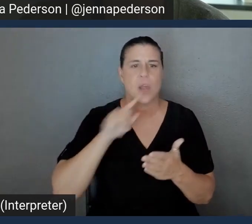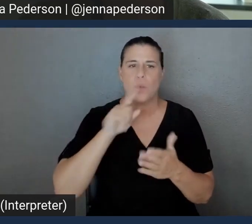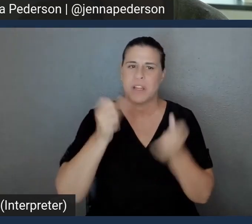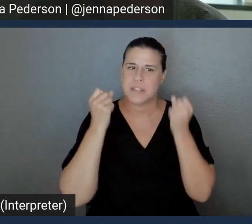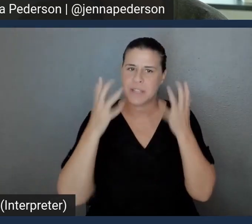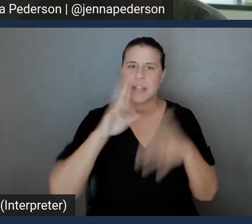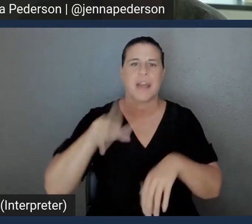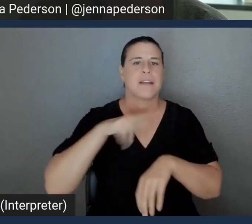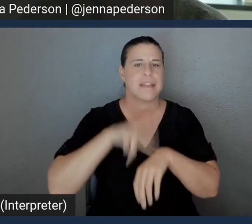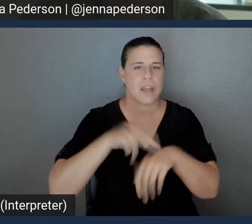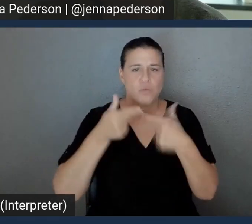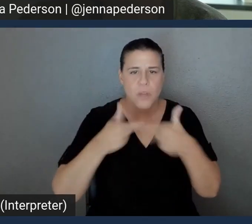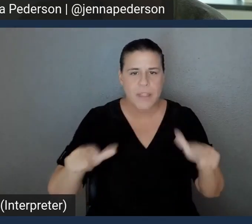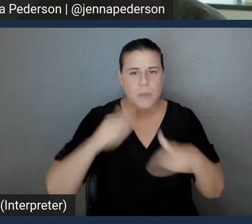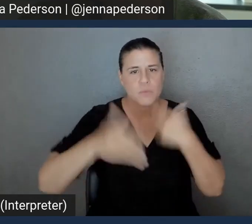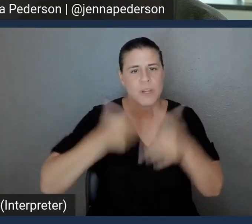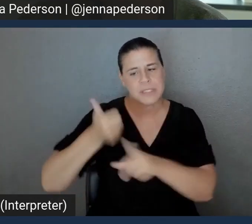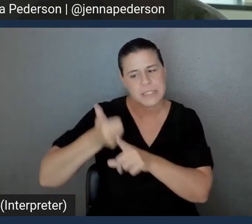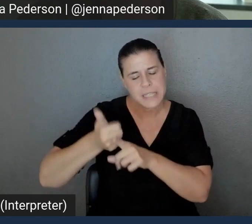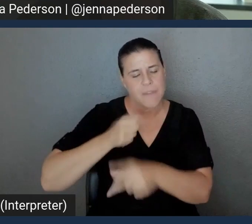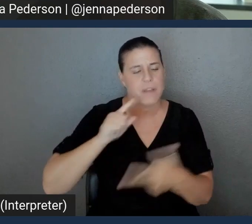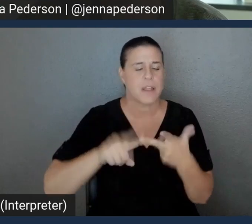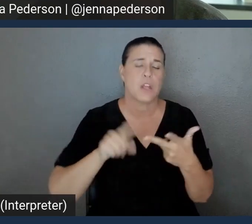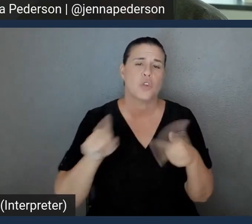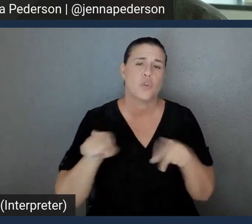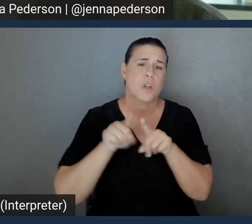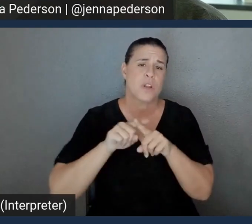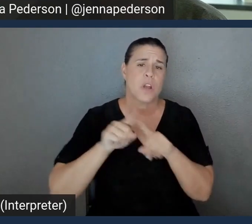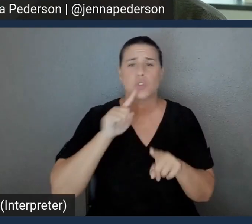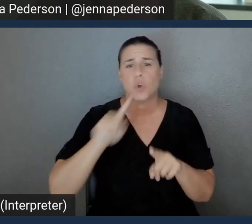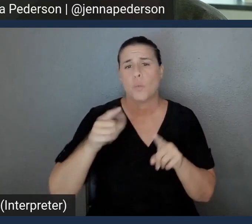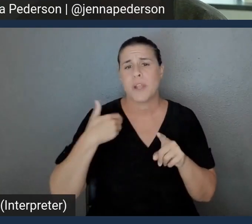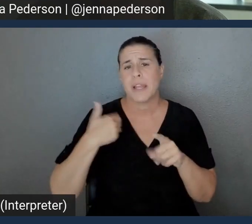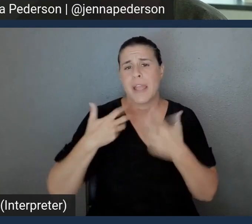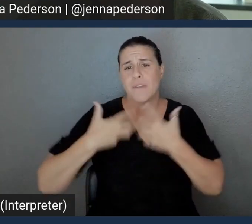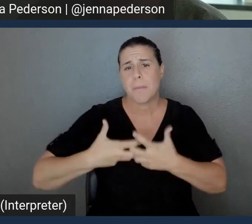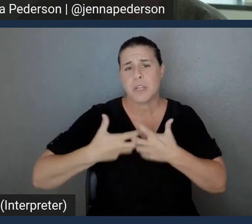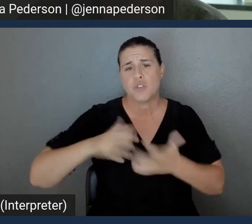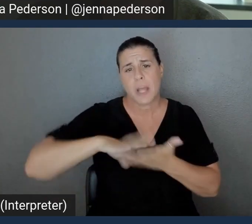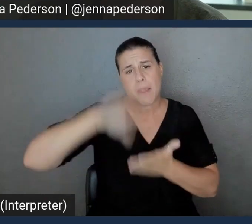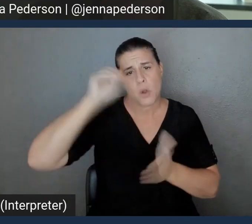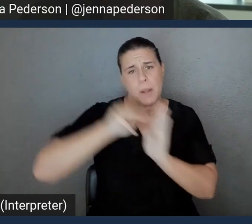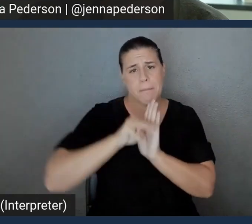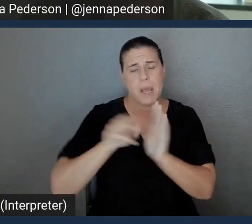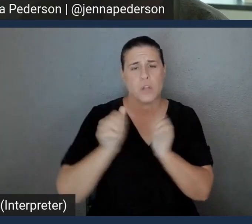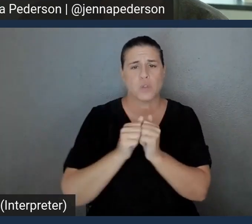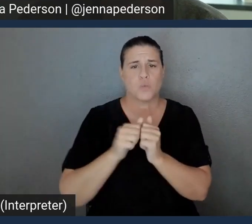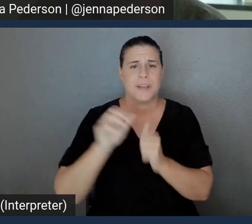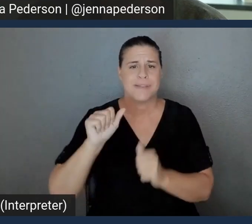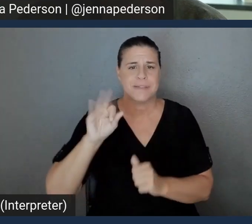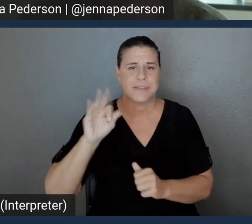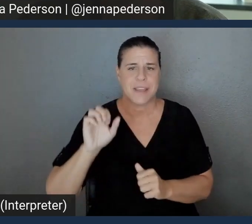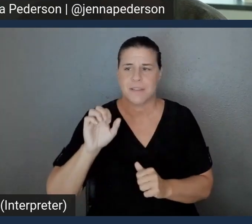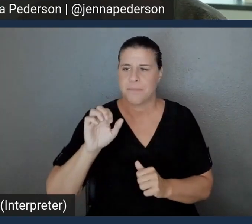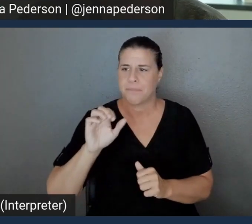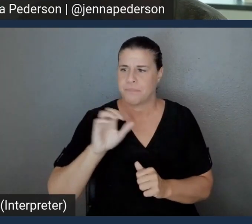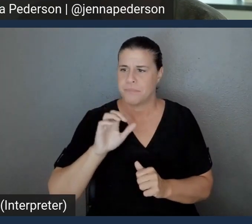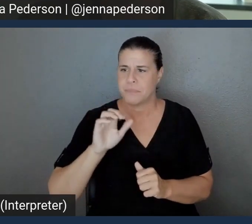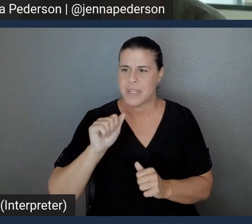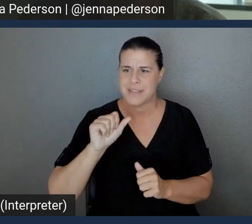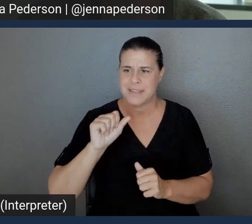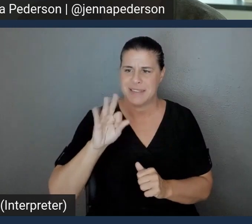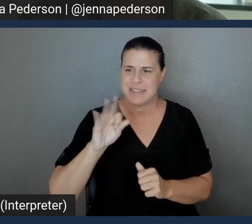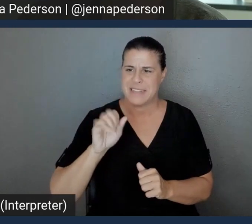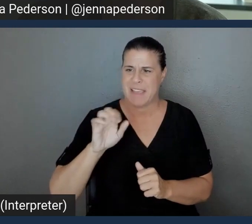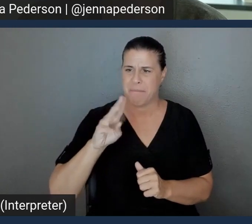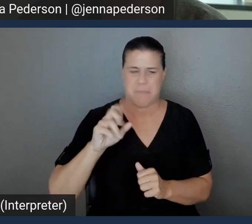language processing on its own. And then you could also develop your custom machine learning models with SageMaker, Amazon SageMaker, which enables you to do a